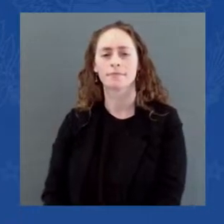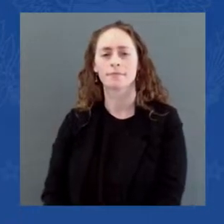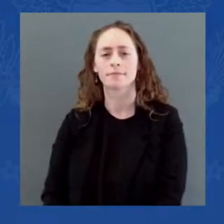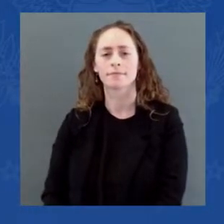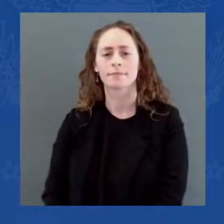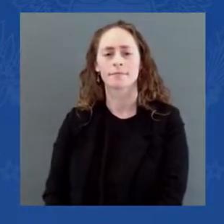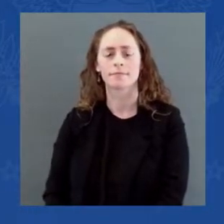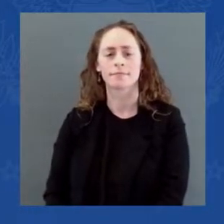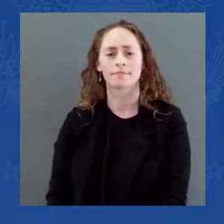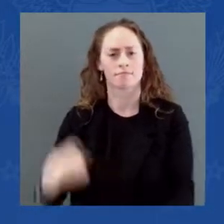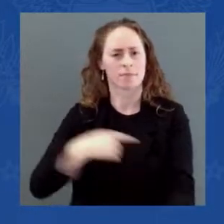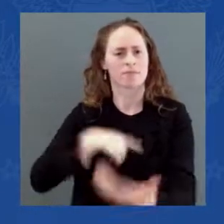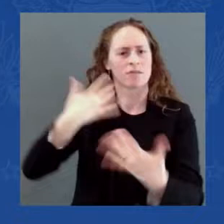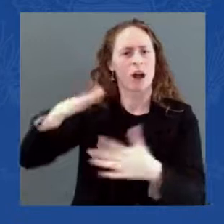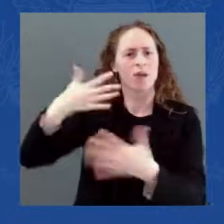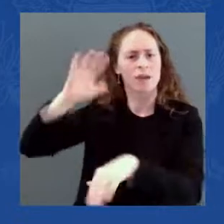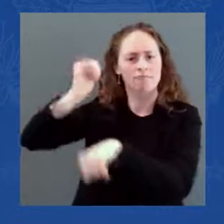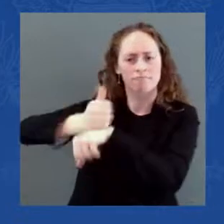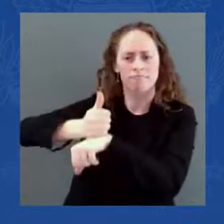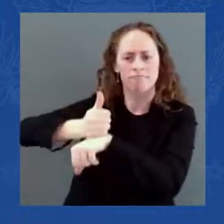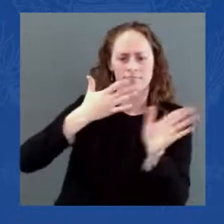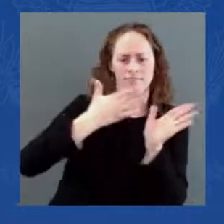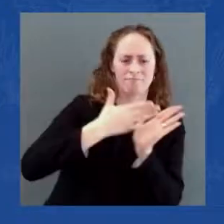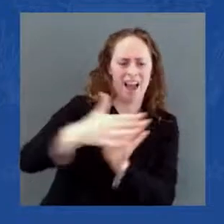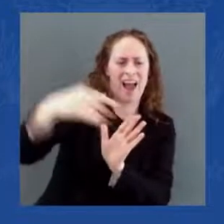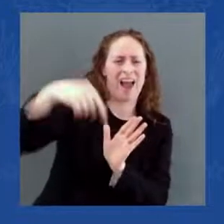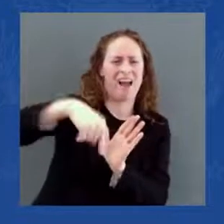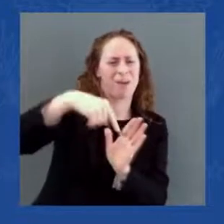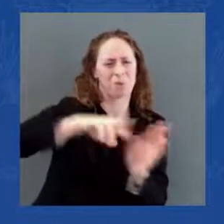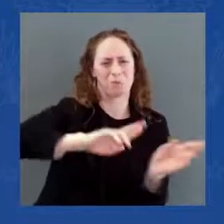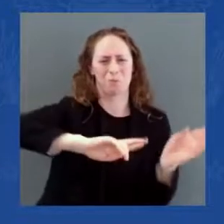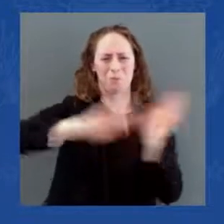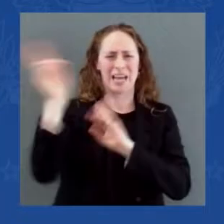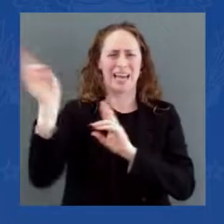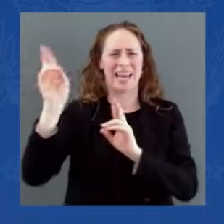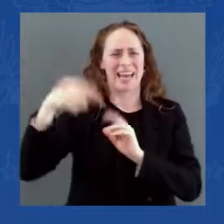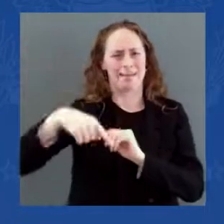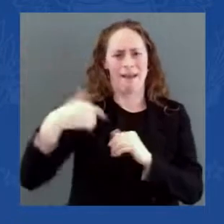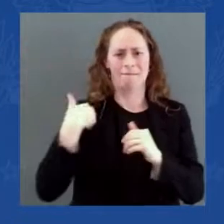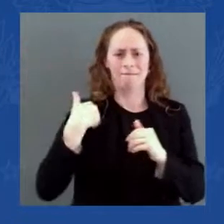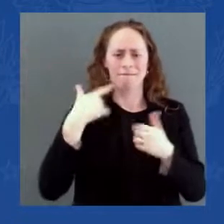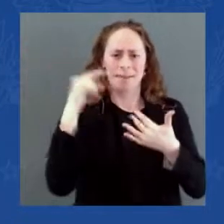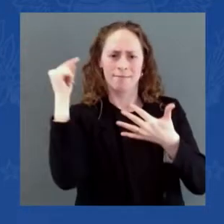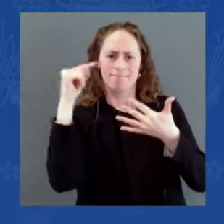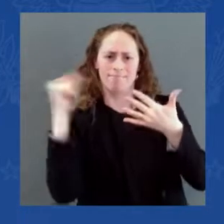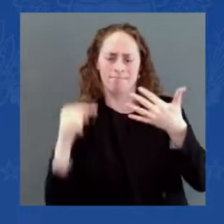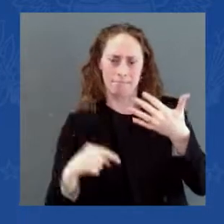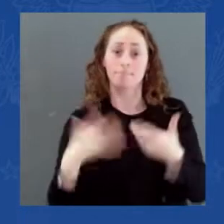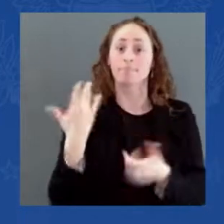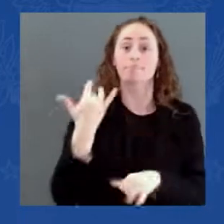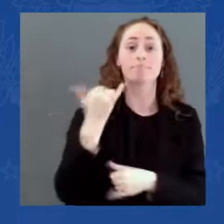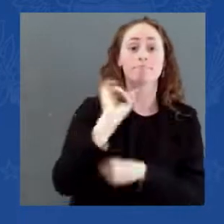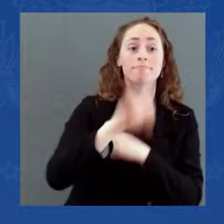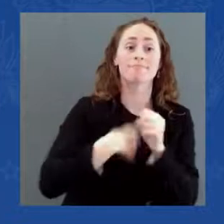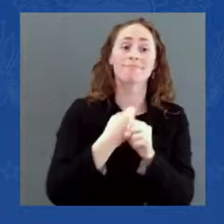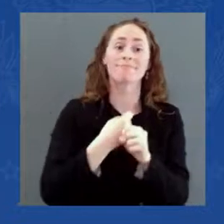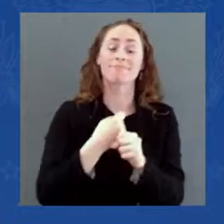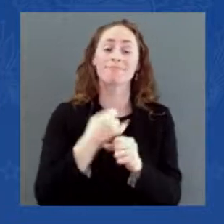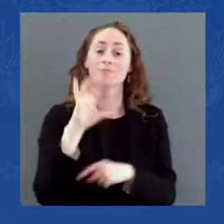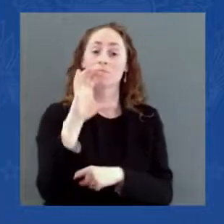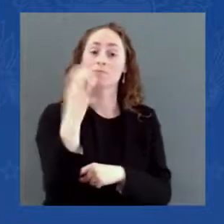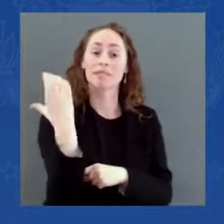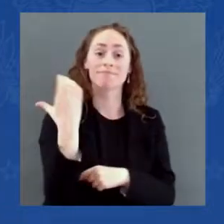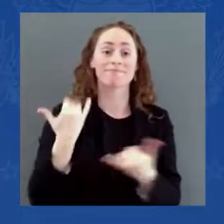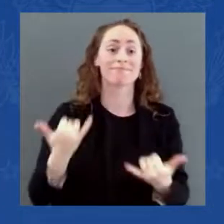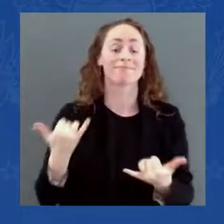Christmas, fewer than 1% of American adults were fully vaccinated. This Christmas, that number will be 72%,